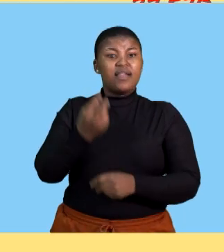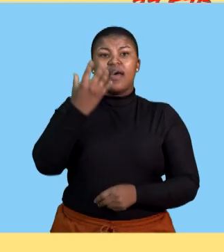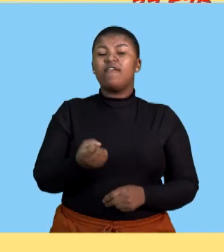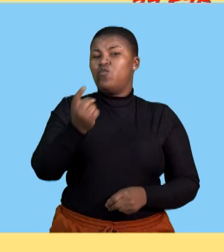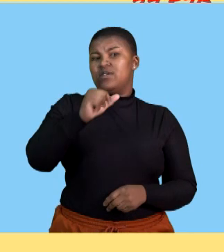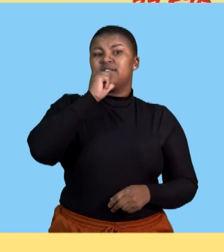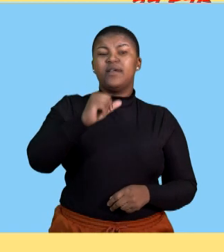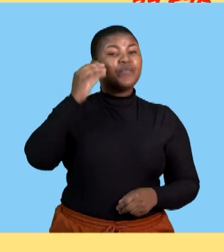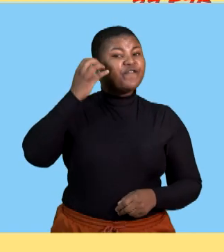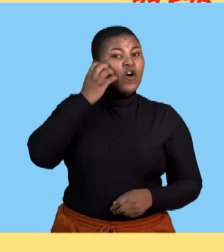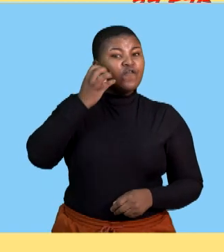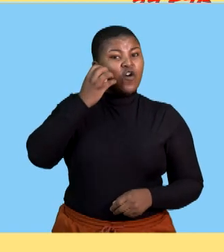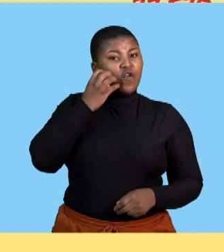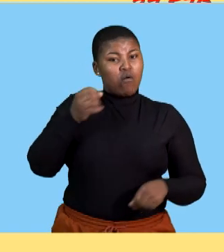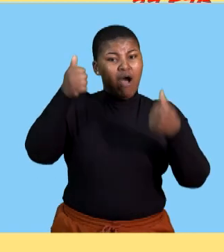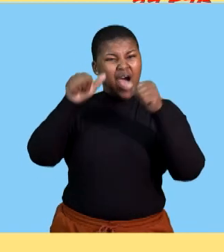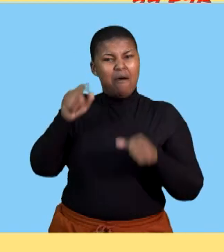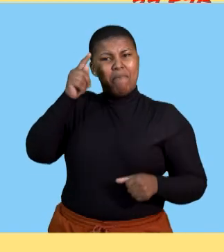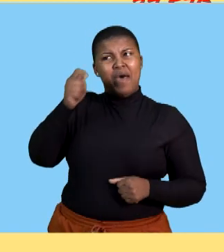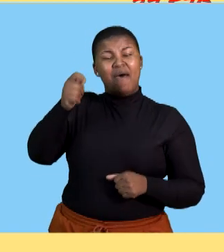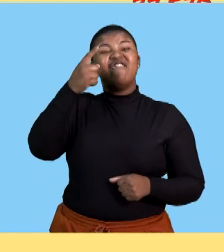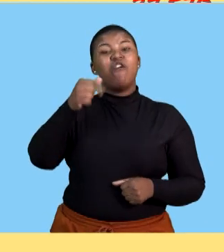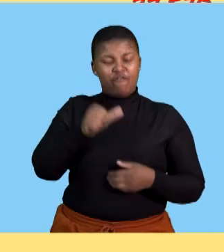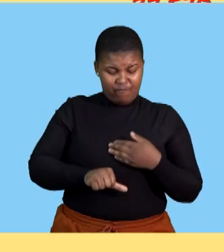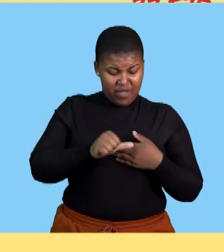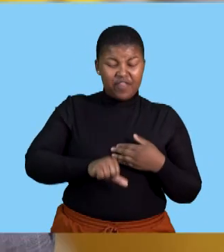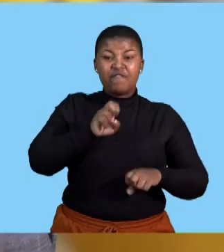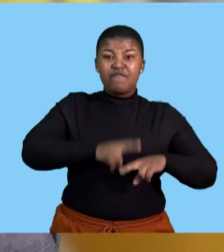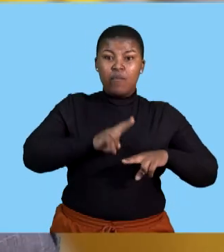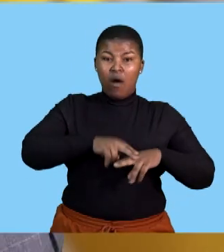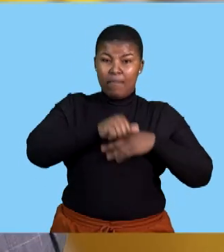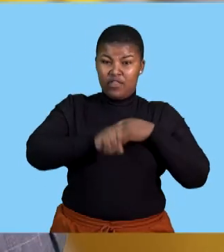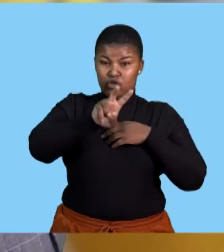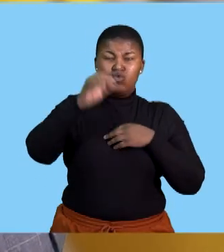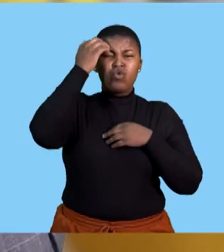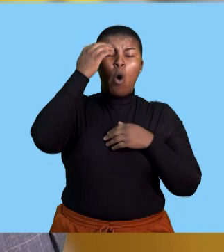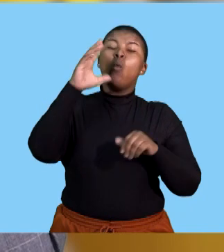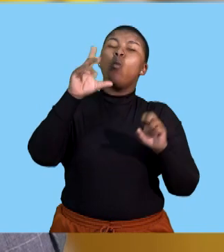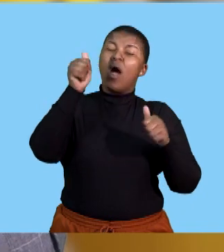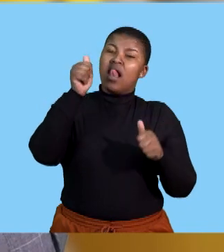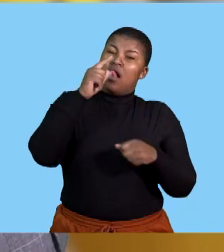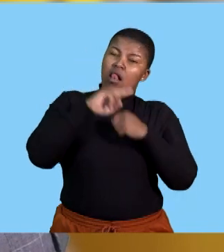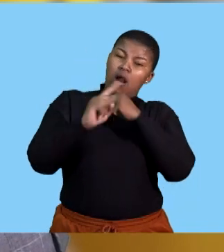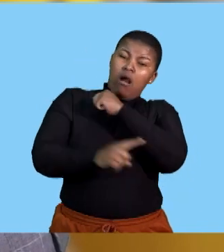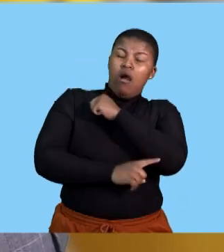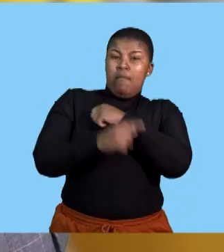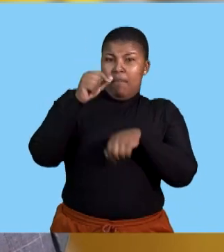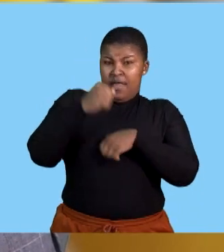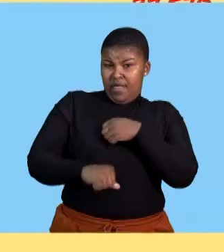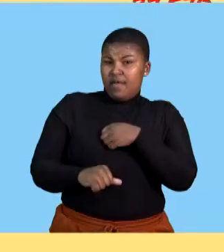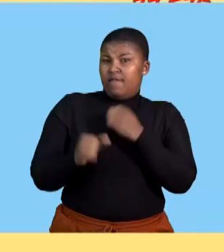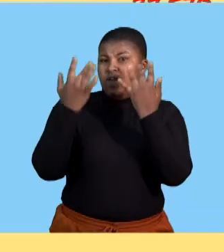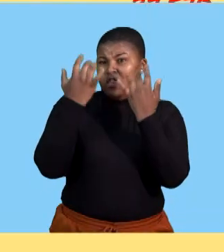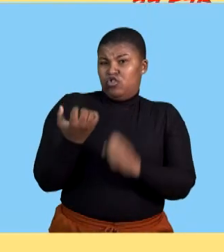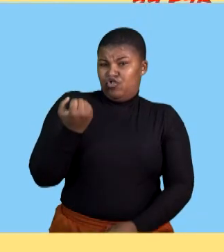reads, the telephone account for February is the last month of our financial period. The telephone account for